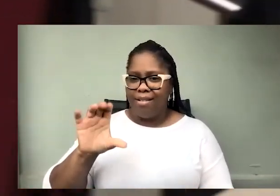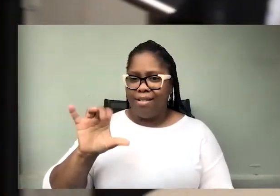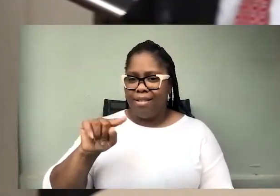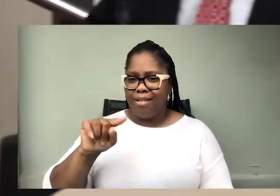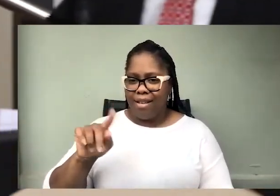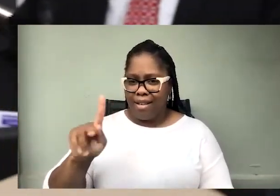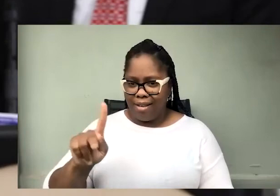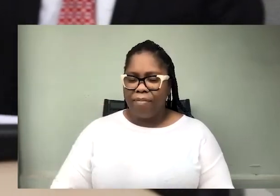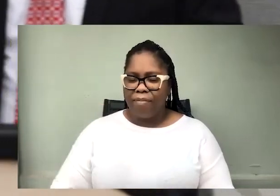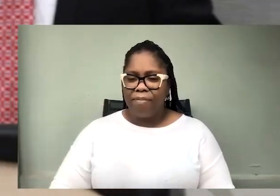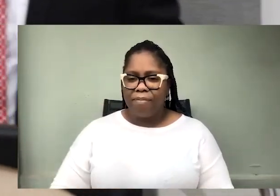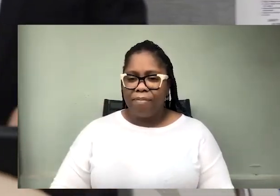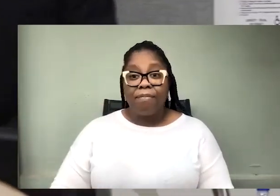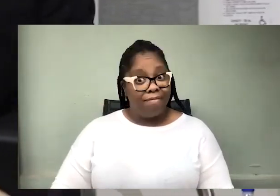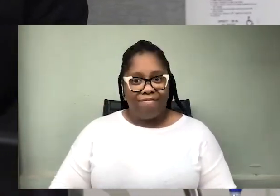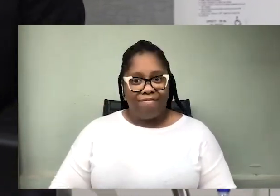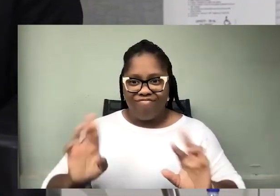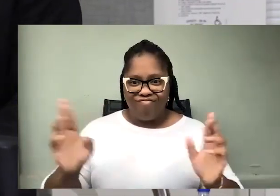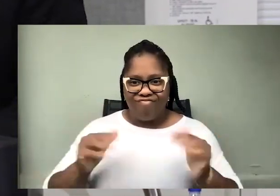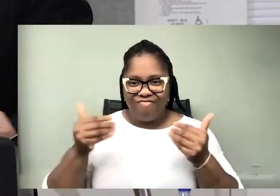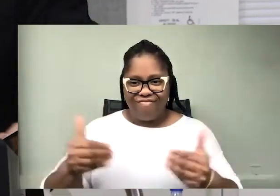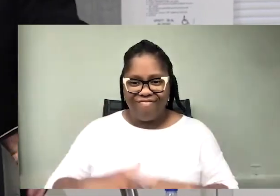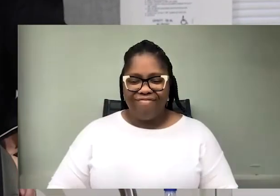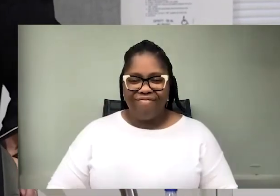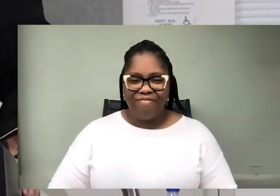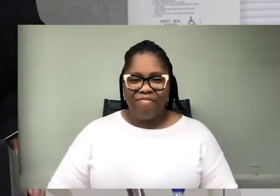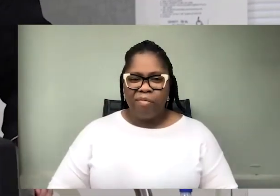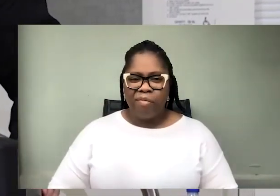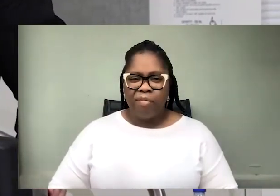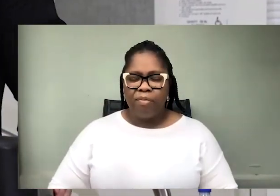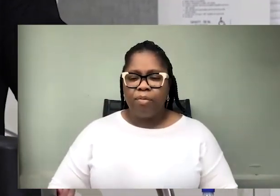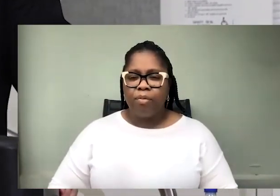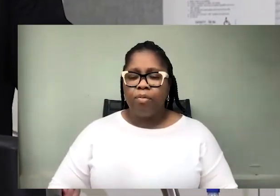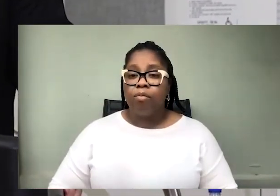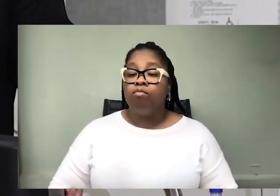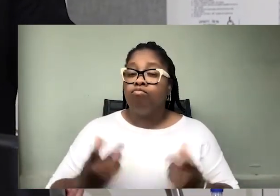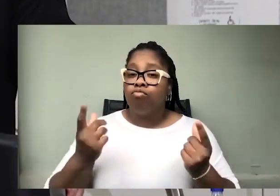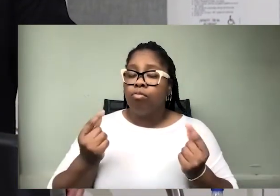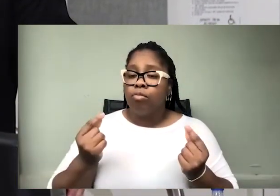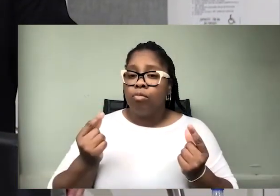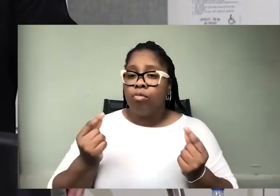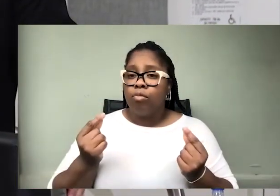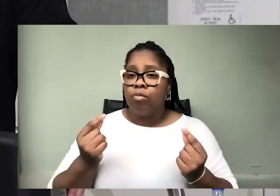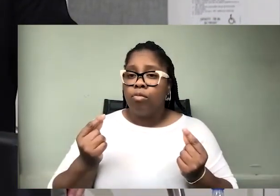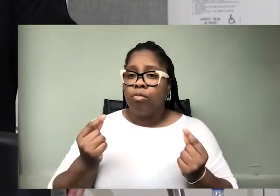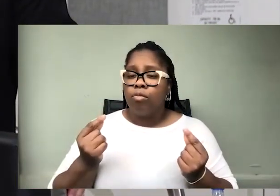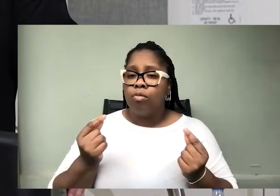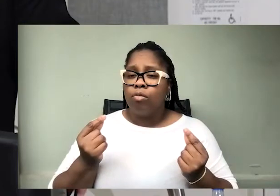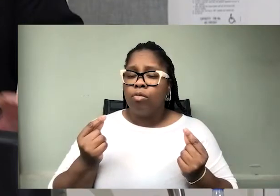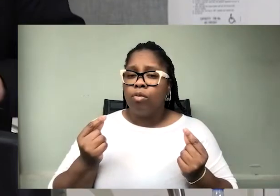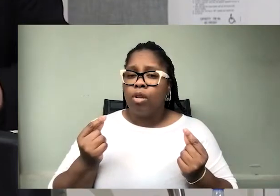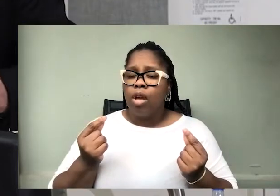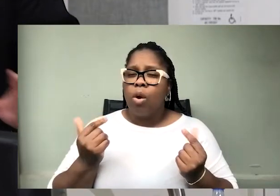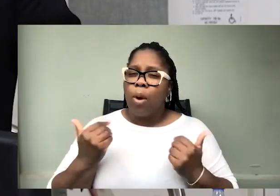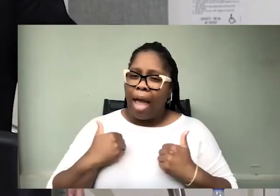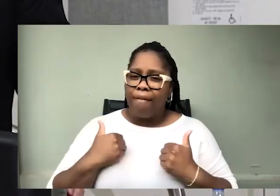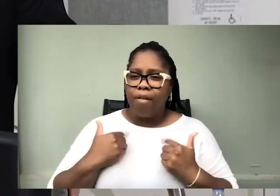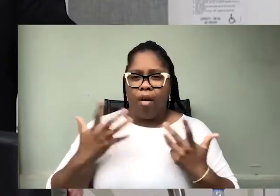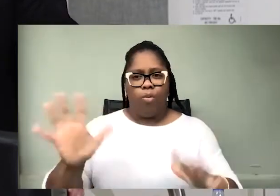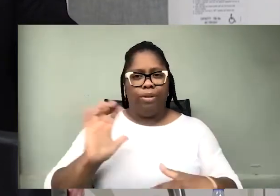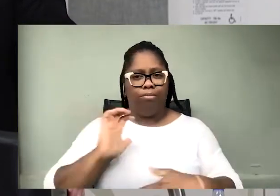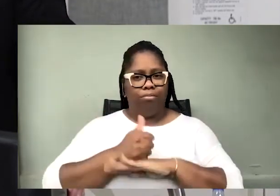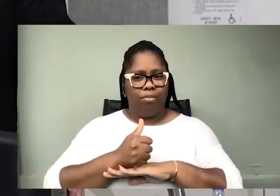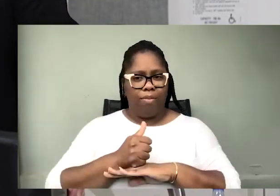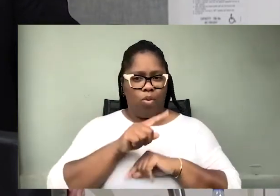All right, let's get into this. All right, so what this is going to be, we're going to have, we have some pre-designed questions